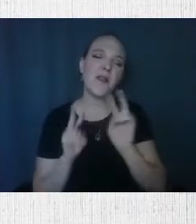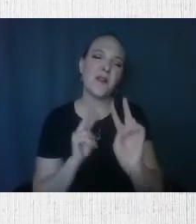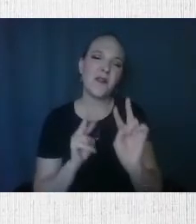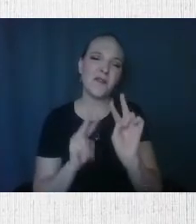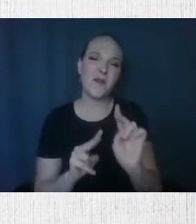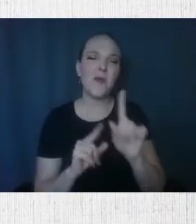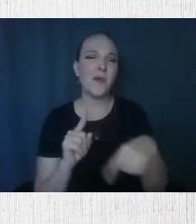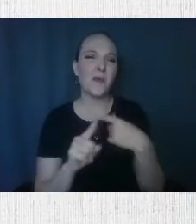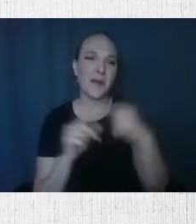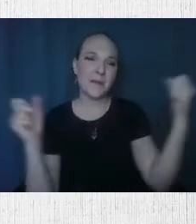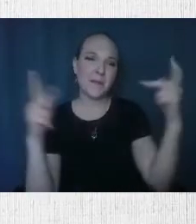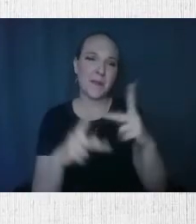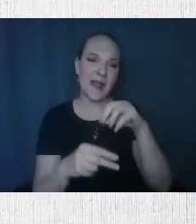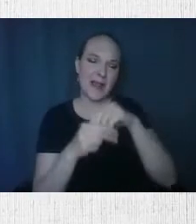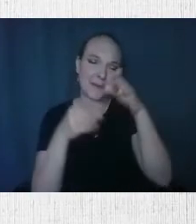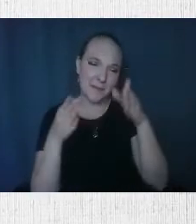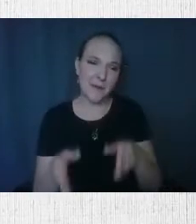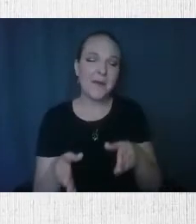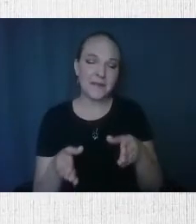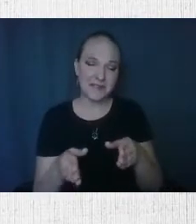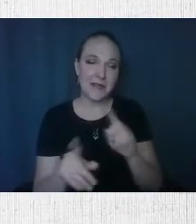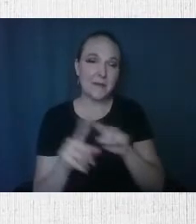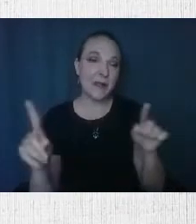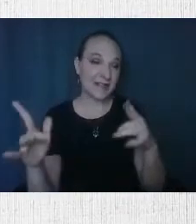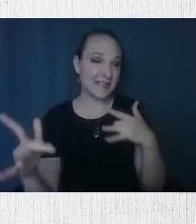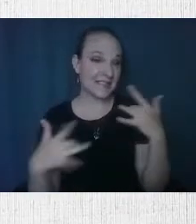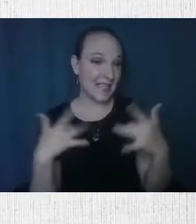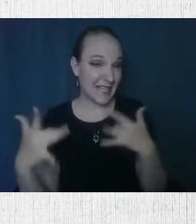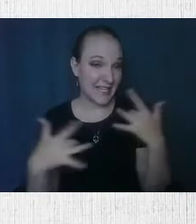this in person, but we have an extremely exciting